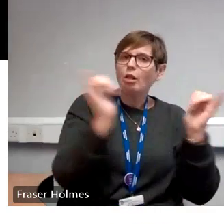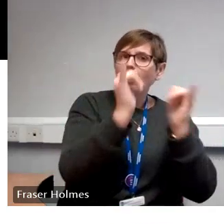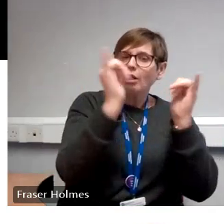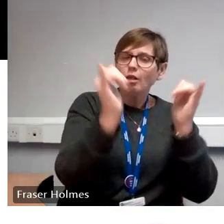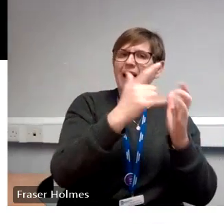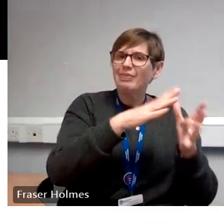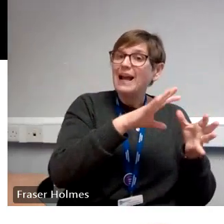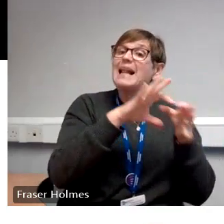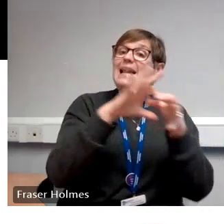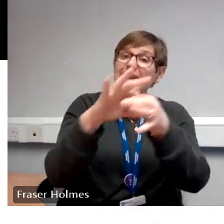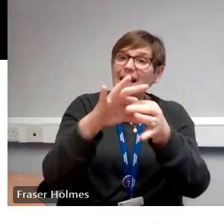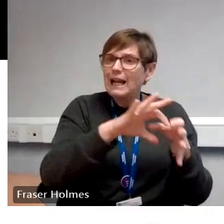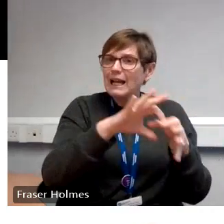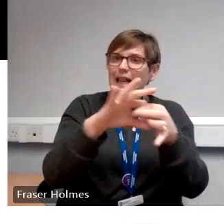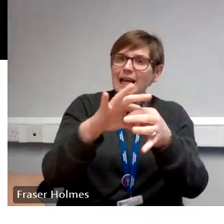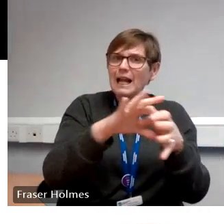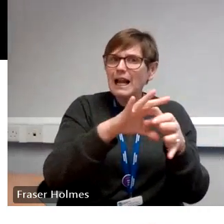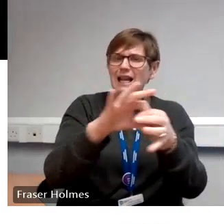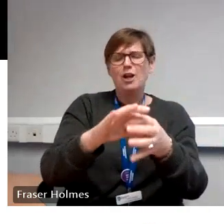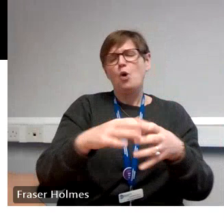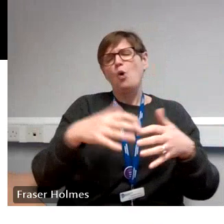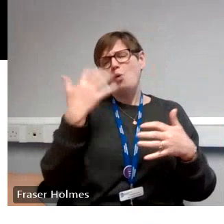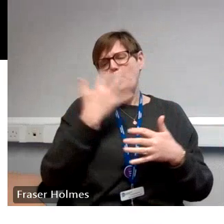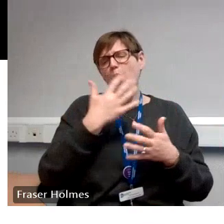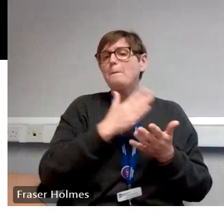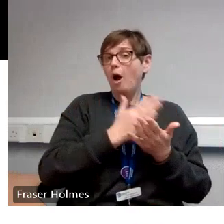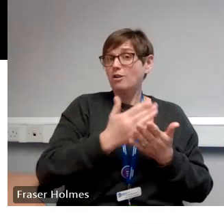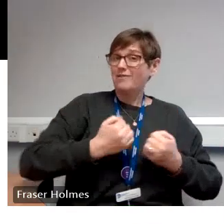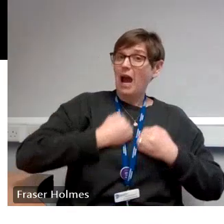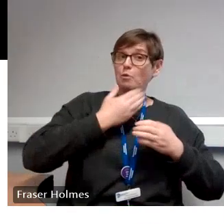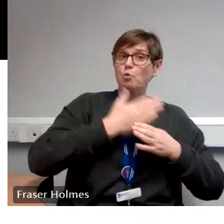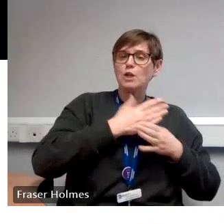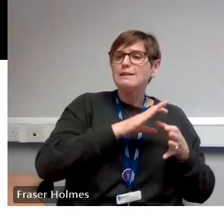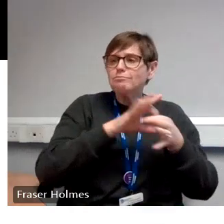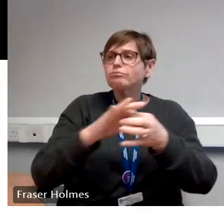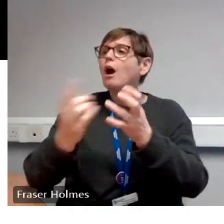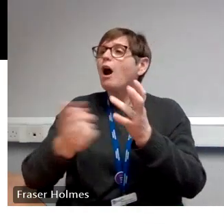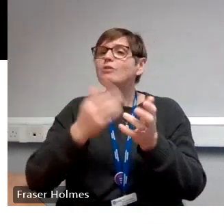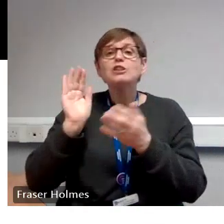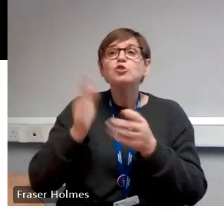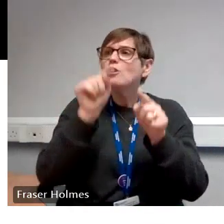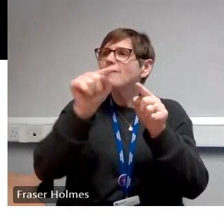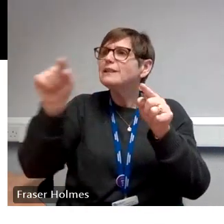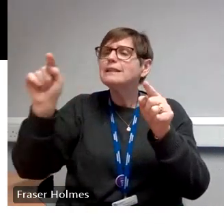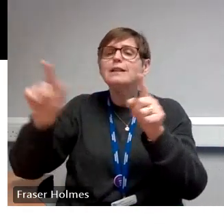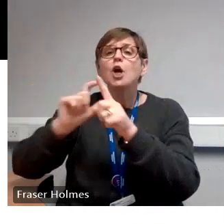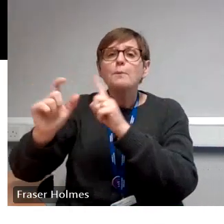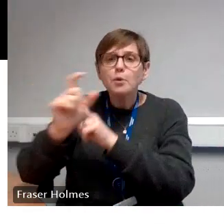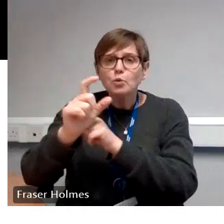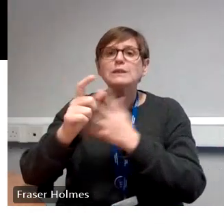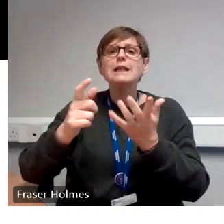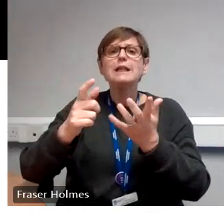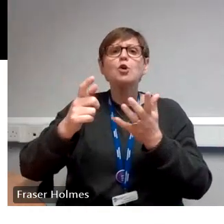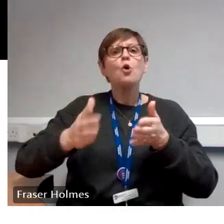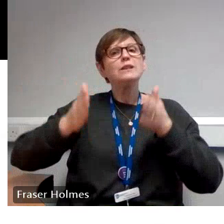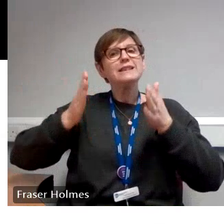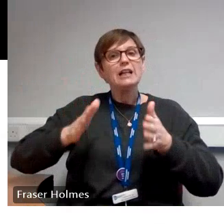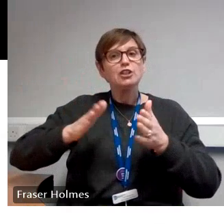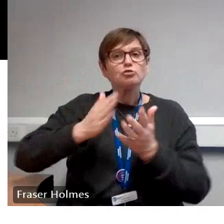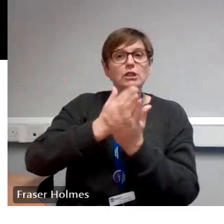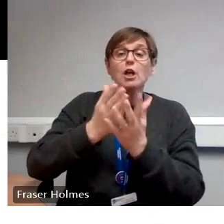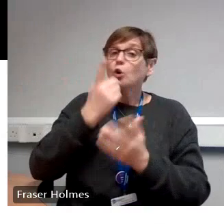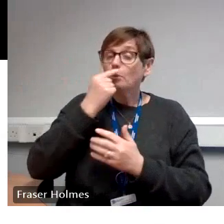the huge part of our work is the linking to other services in the community or in the statutory sector. So that